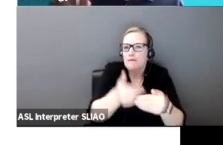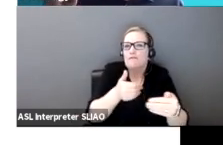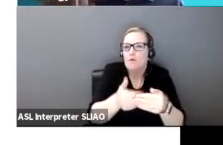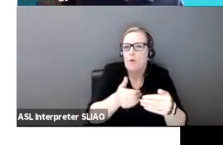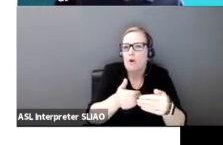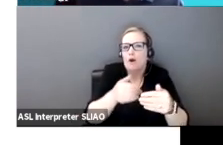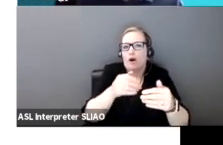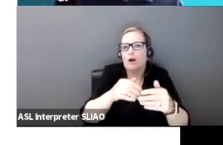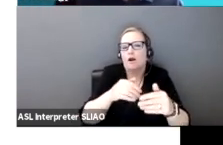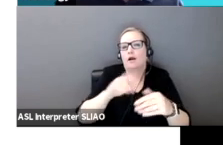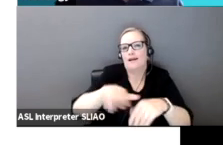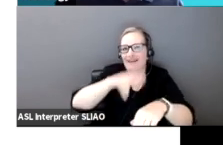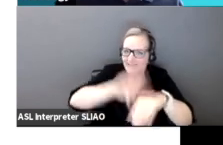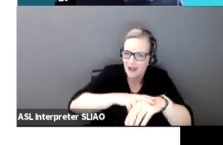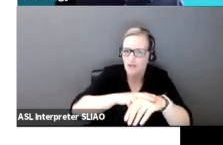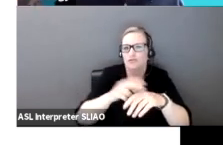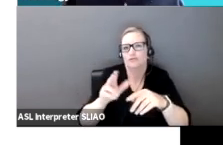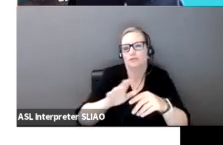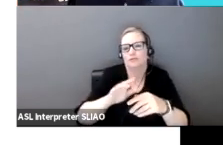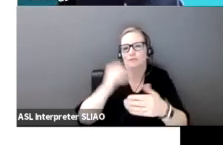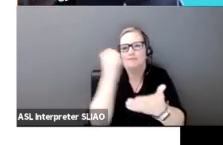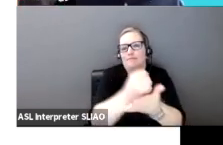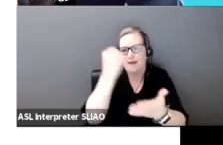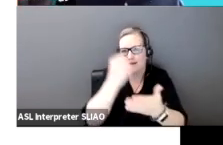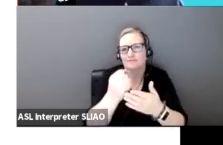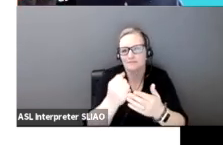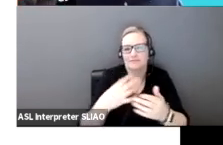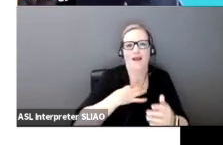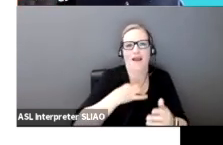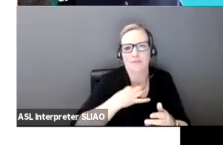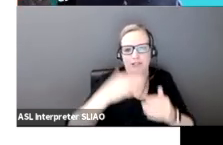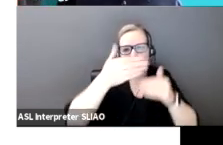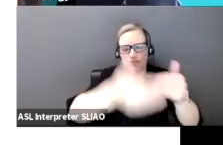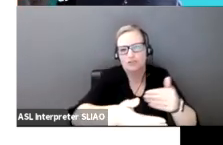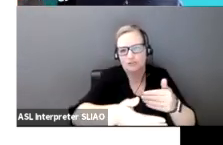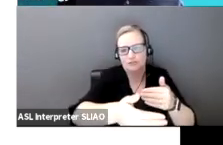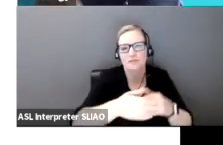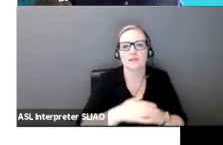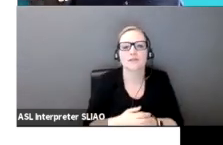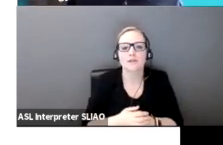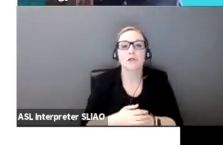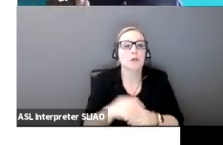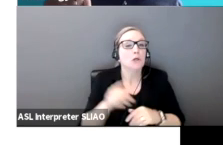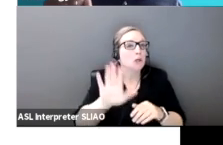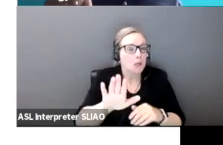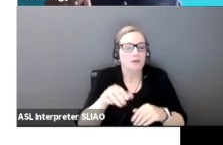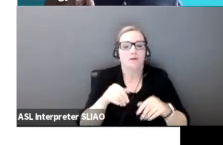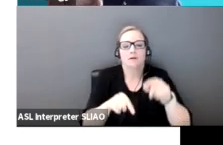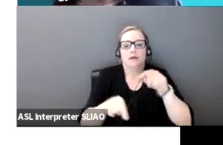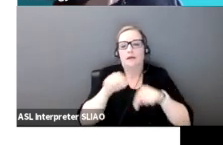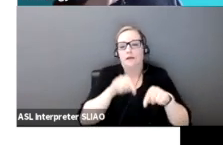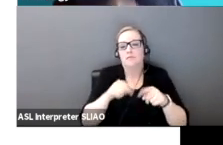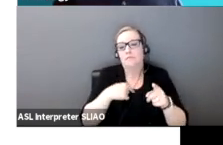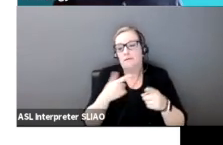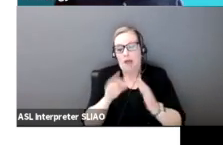you file a national patent somewhere, that could be considered to be a priority document for a